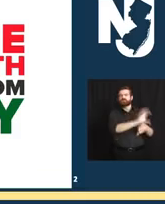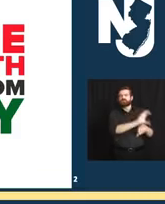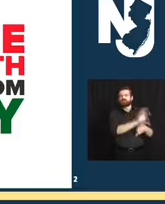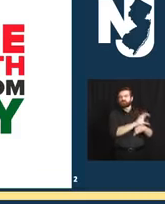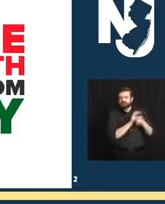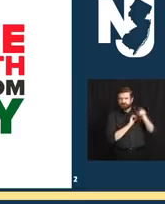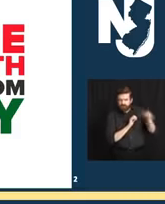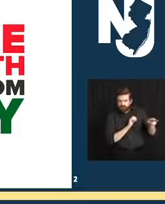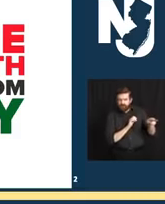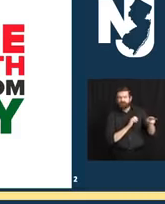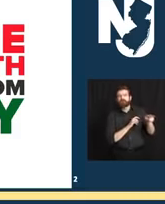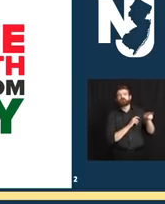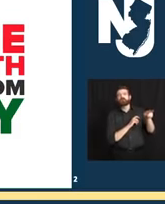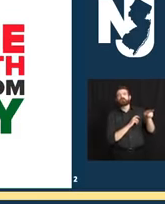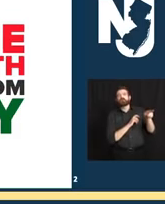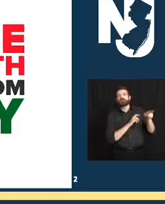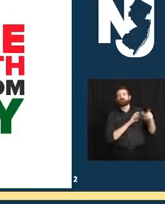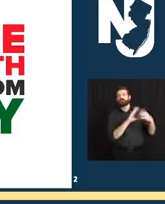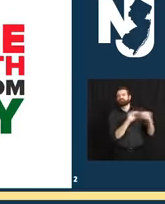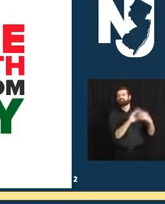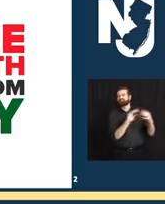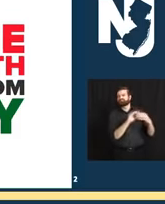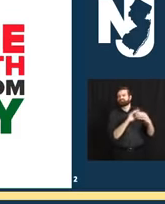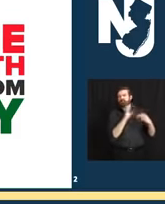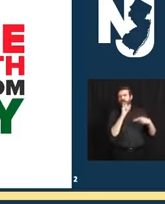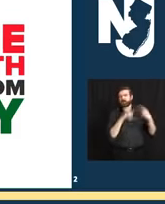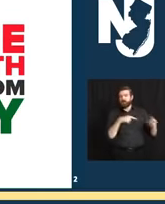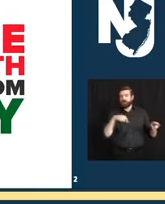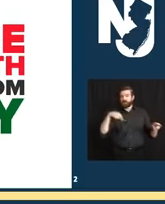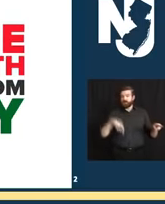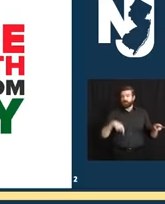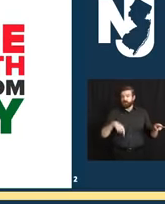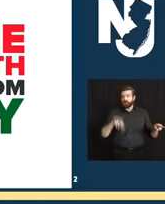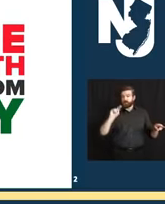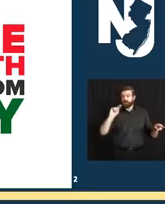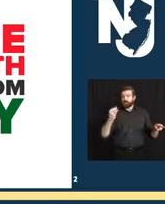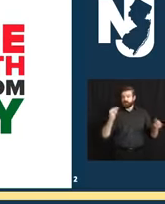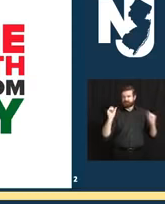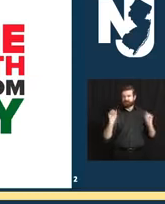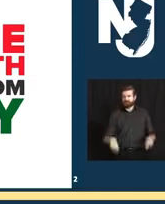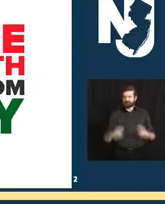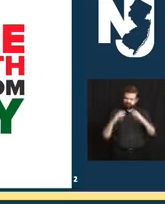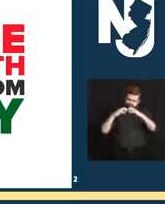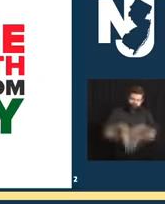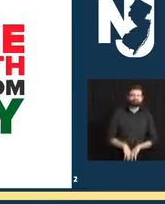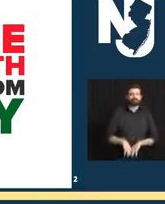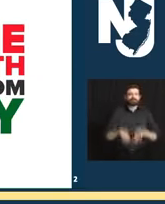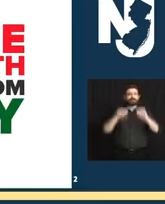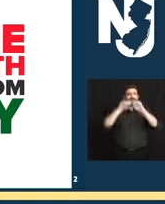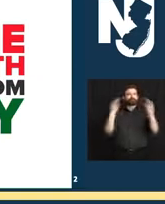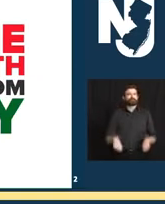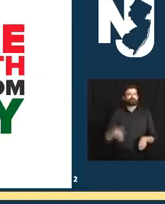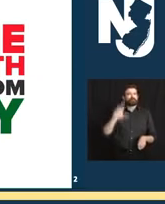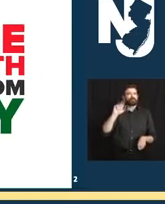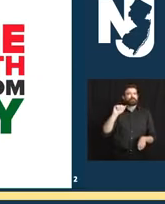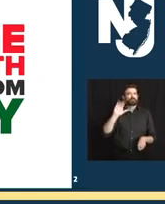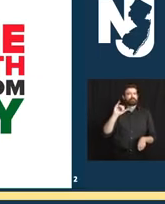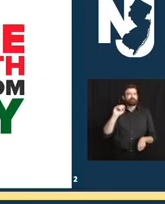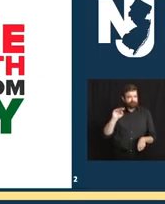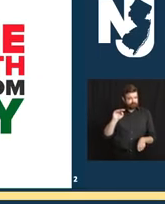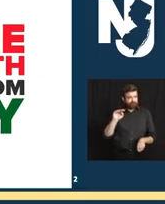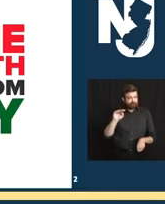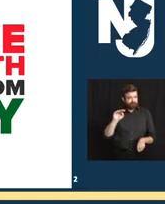leader in breaking down systemic racism. But this is, for many, a day of celebration and